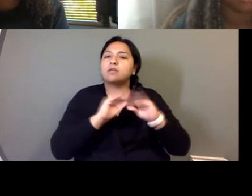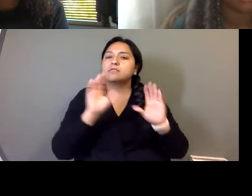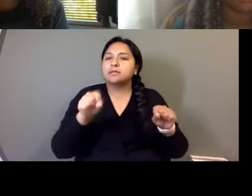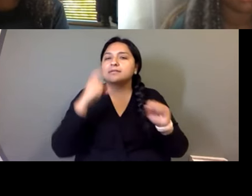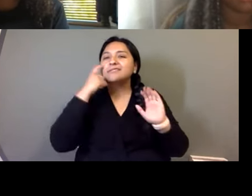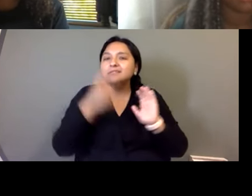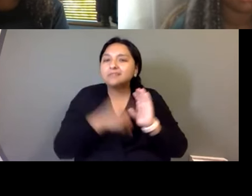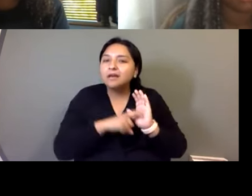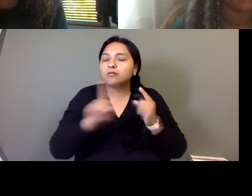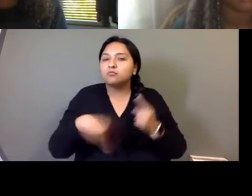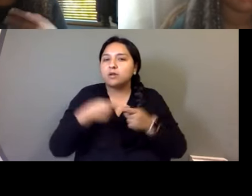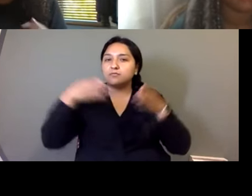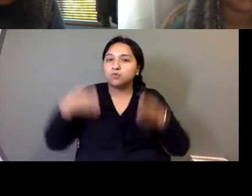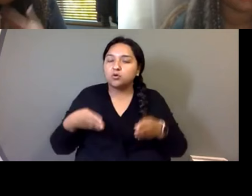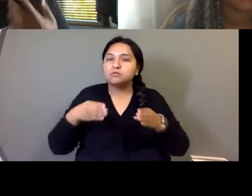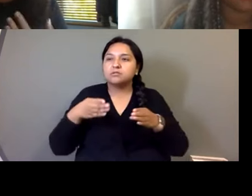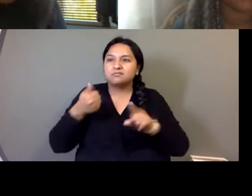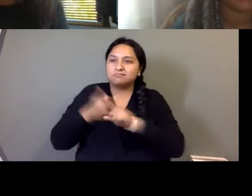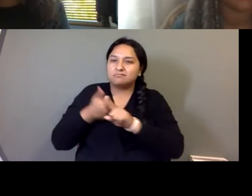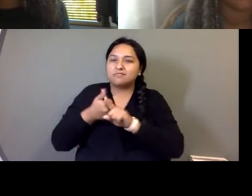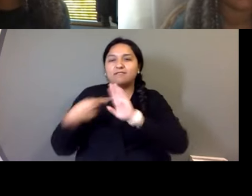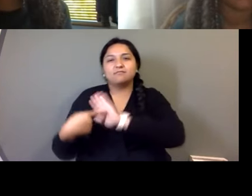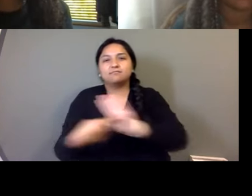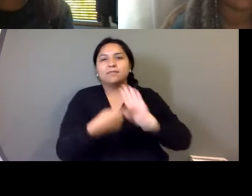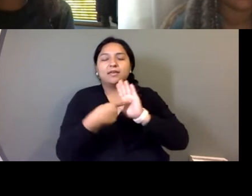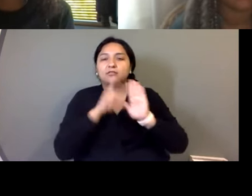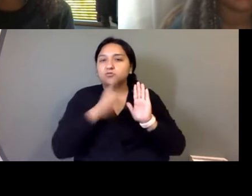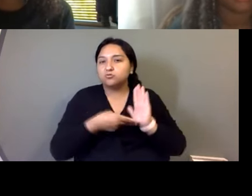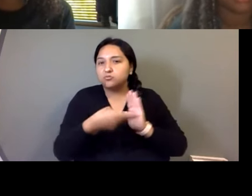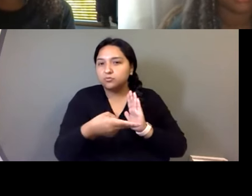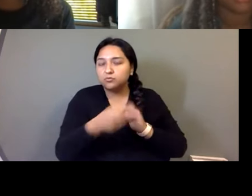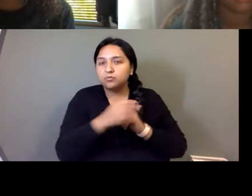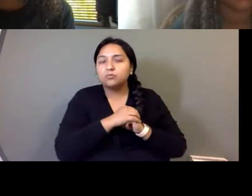100% authentic and true, and just like helping that to come out.